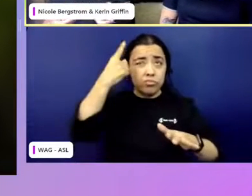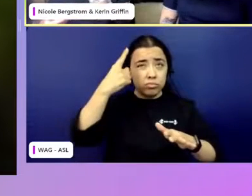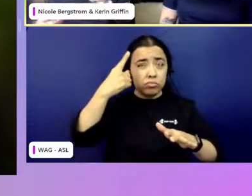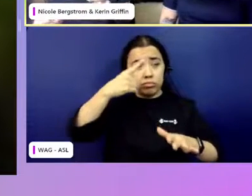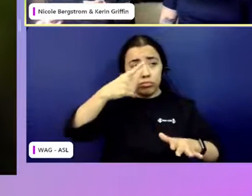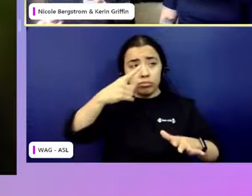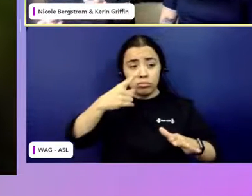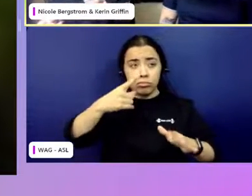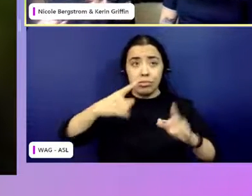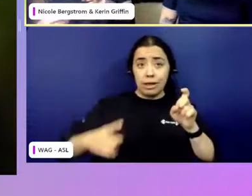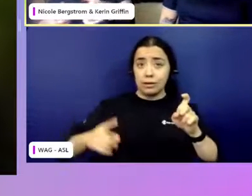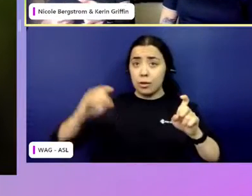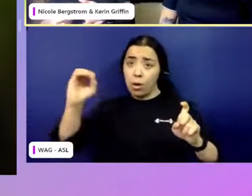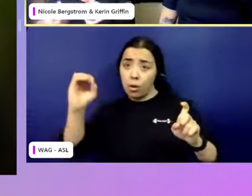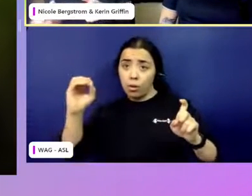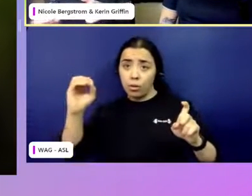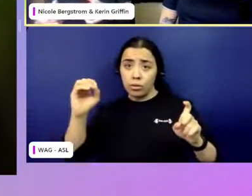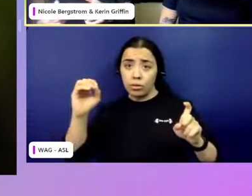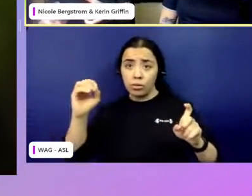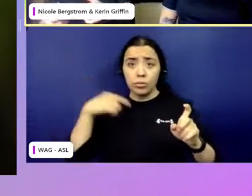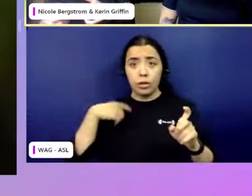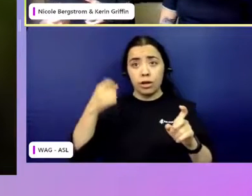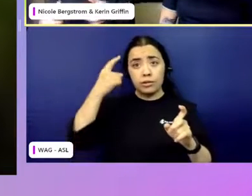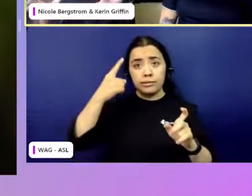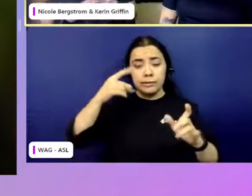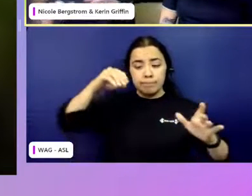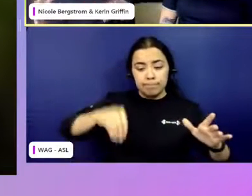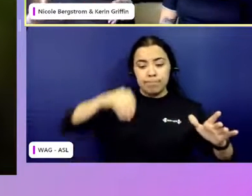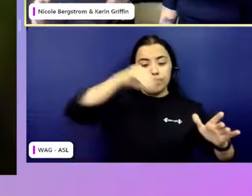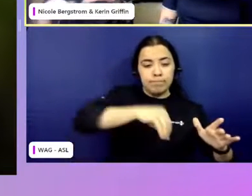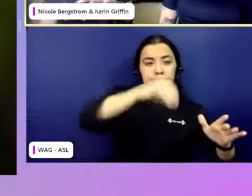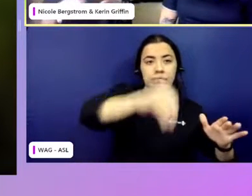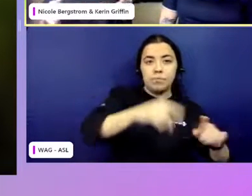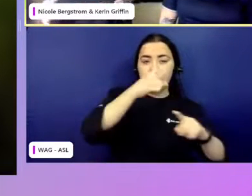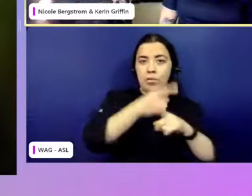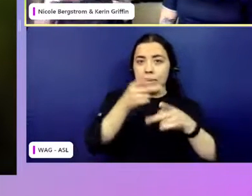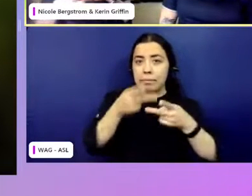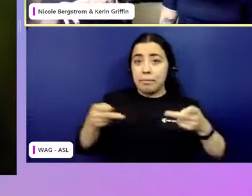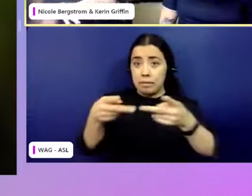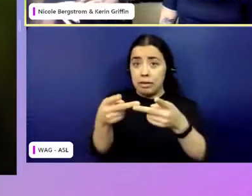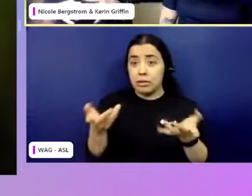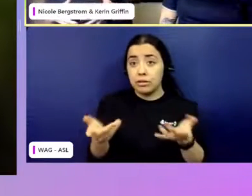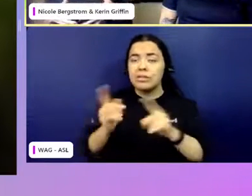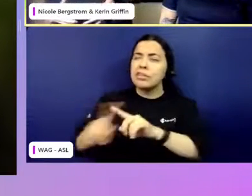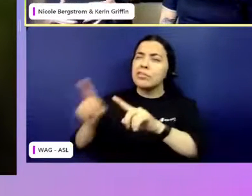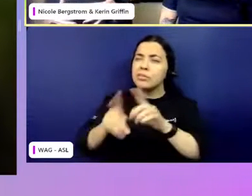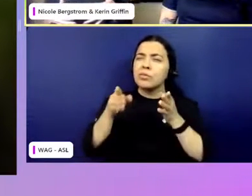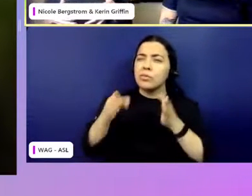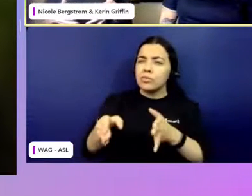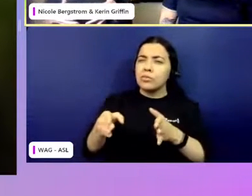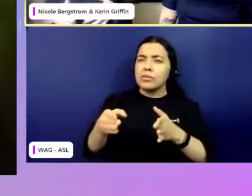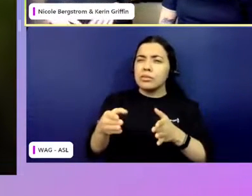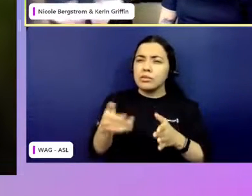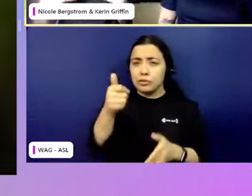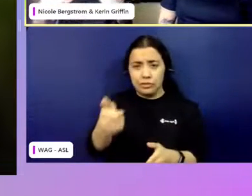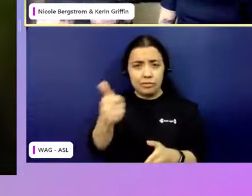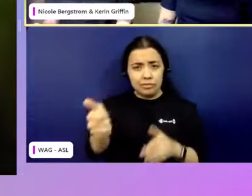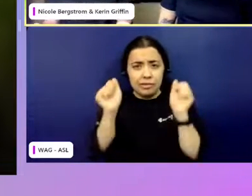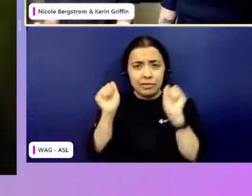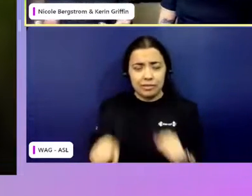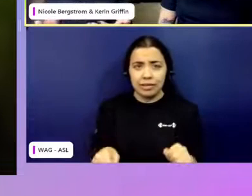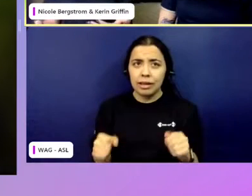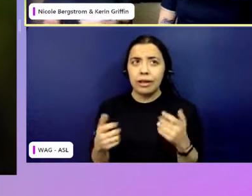understand the X's and O's, or even place it in the right place? So there are multiple ways in which you can